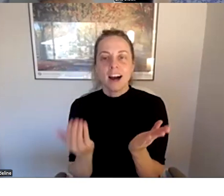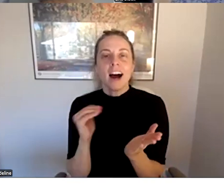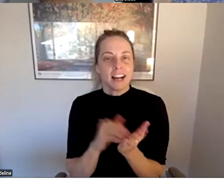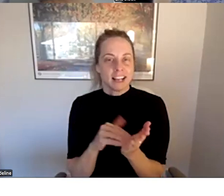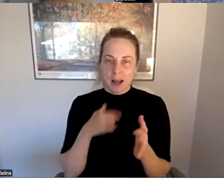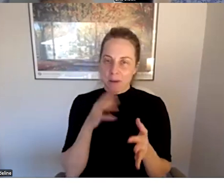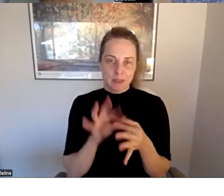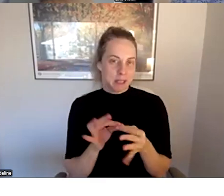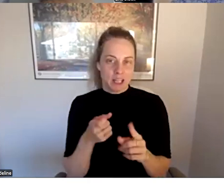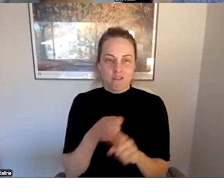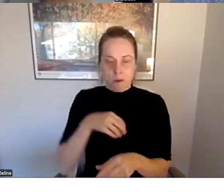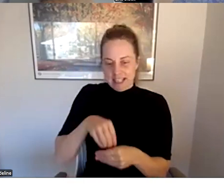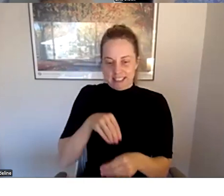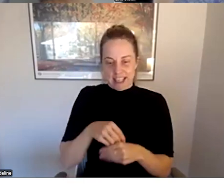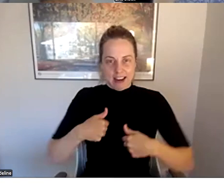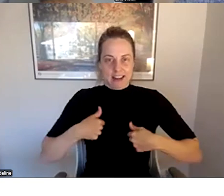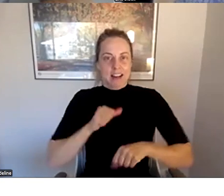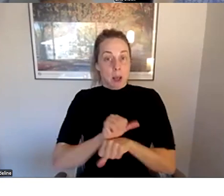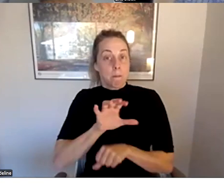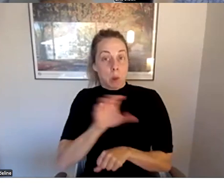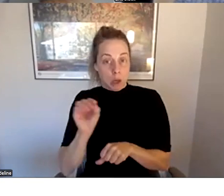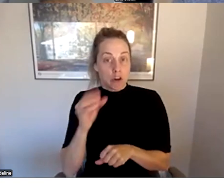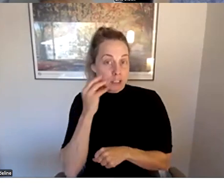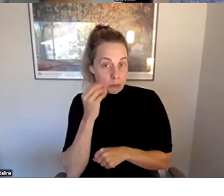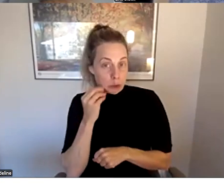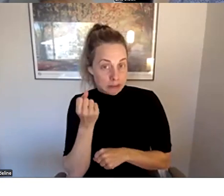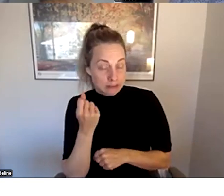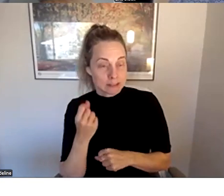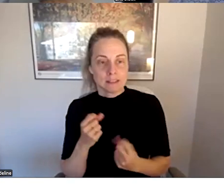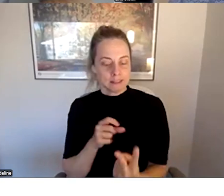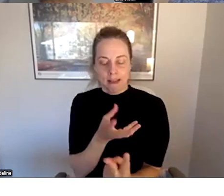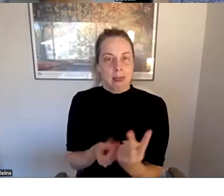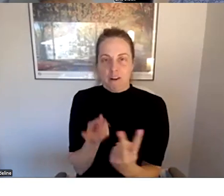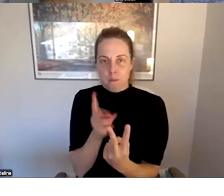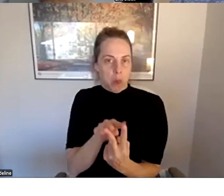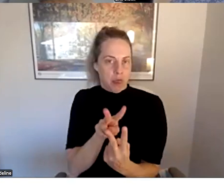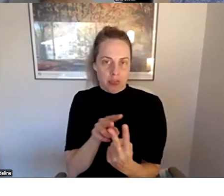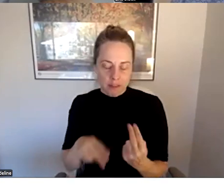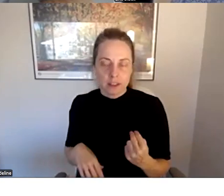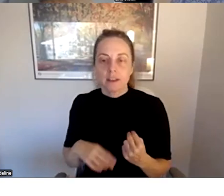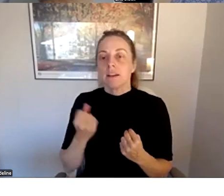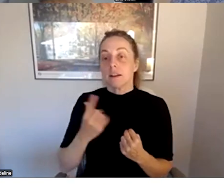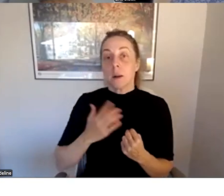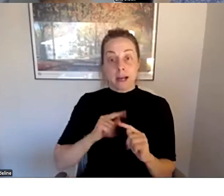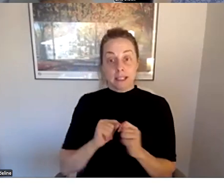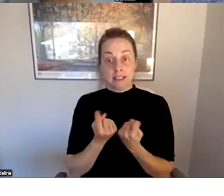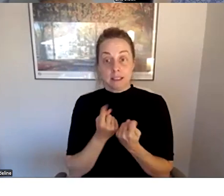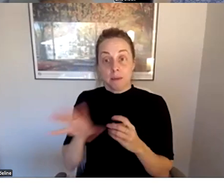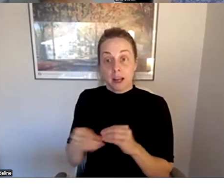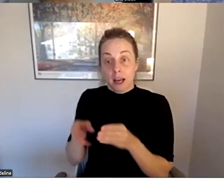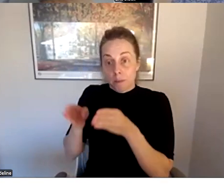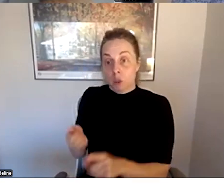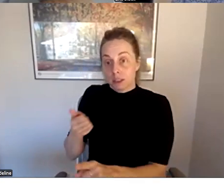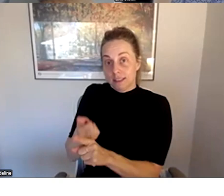the employer experience. And really making an addition to my team of adding a person who has run